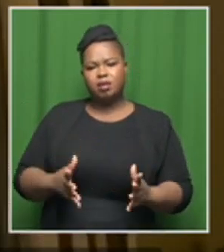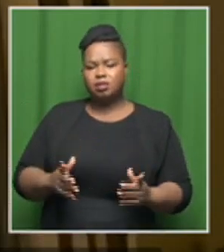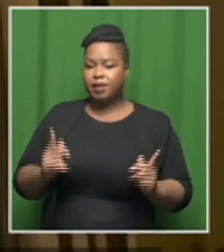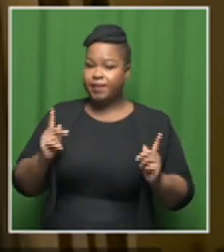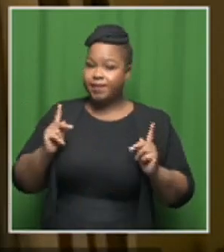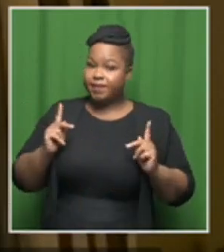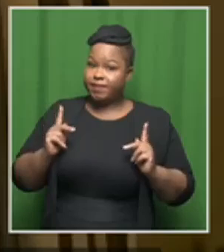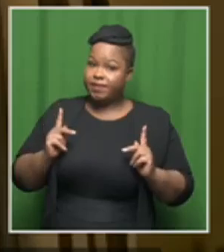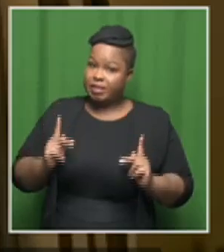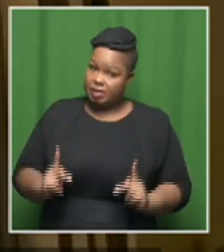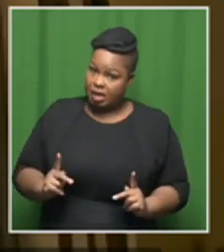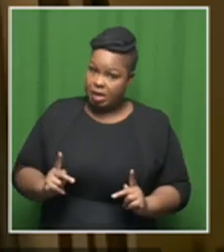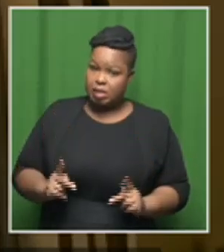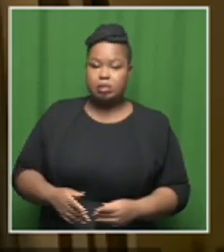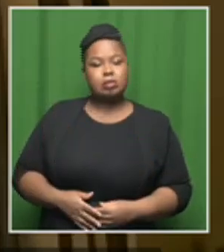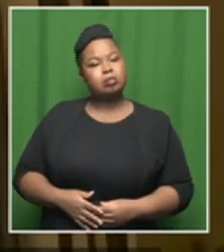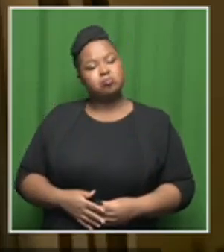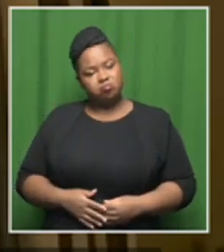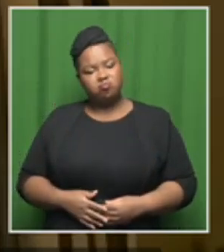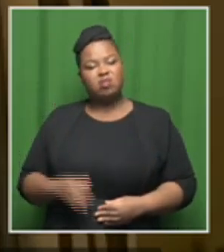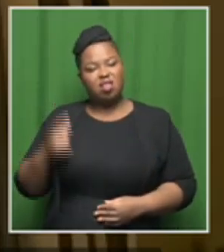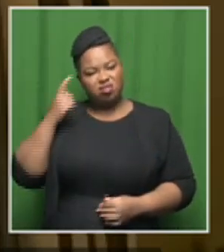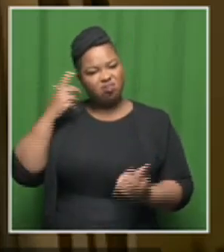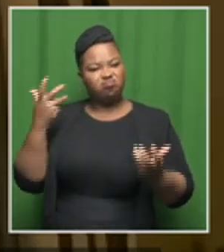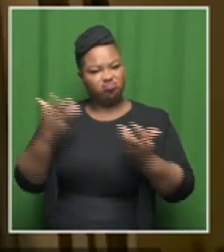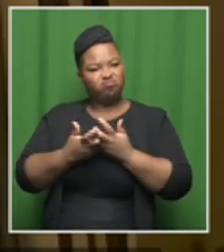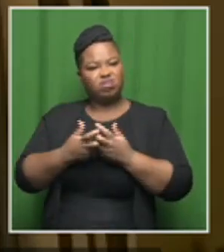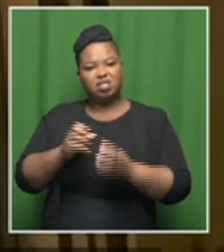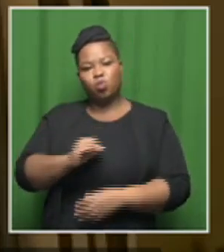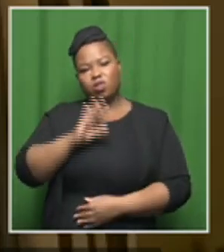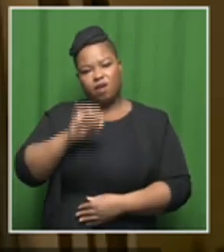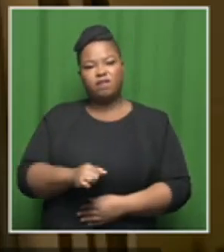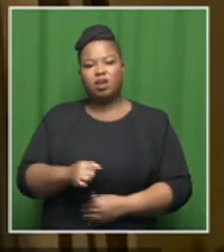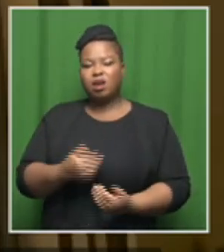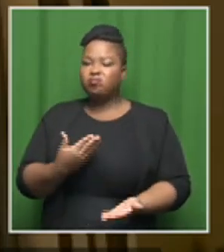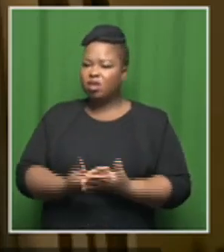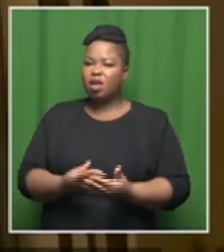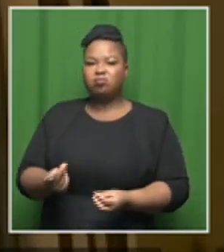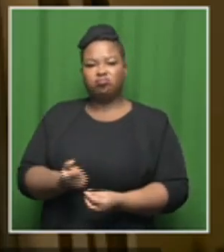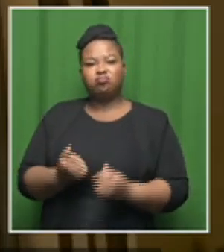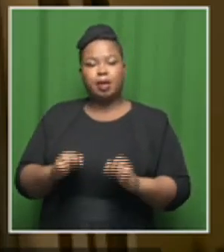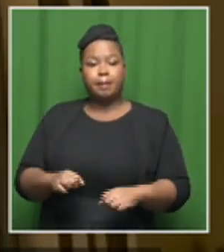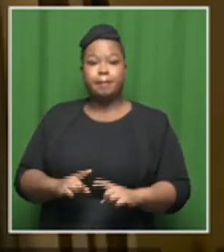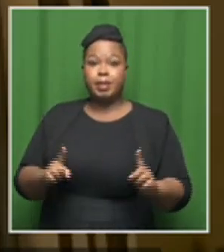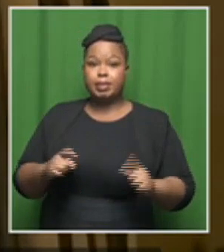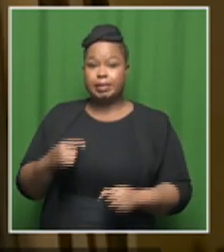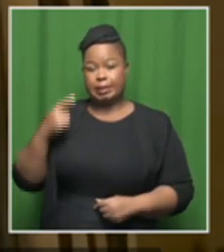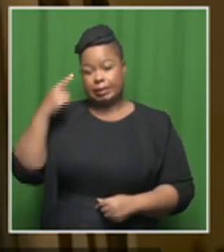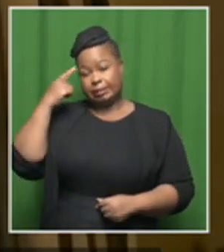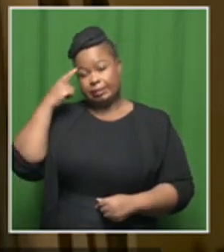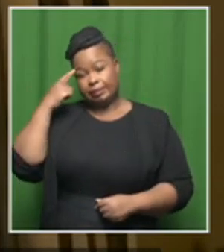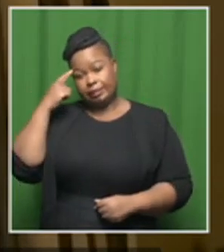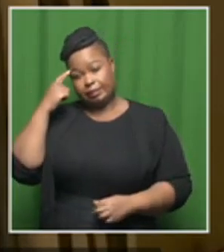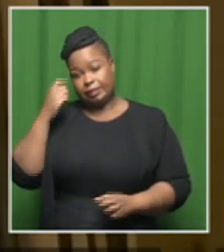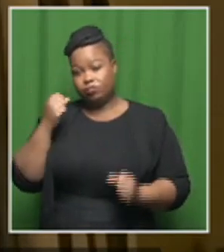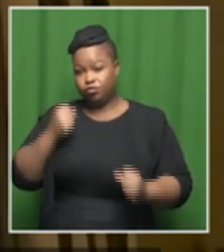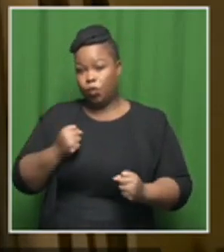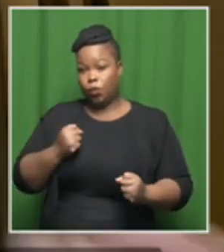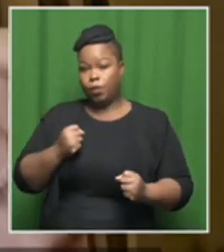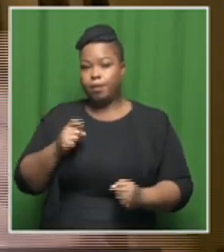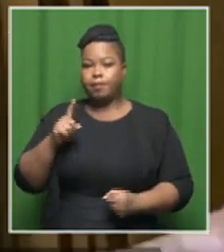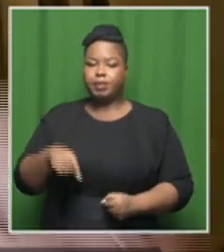physically and potential-wise, we can match them. My concern is the mental toughness and to